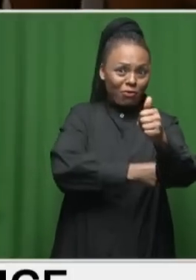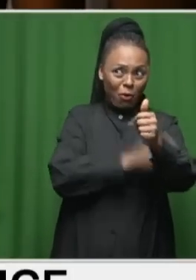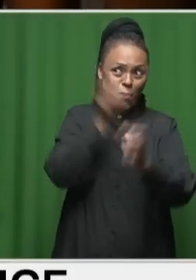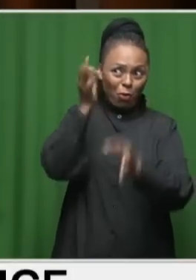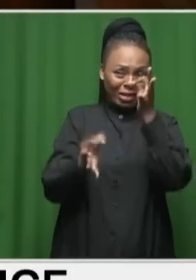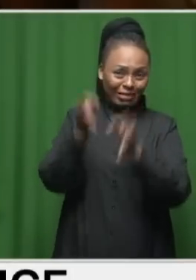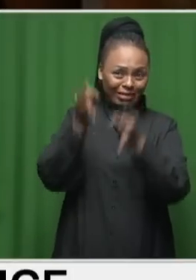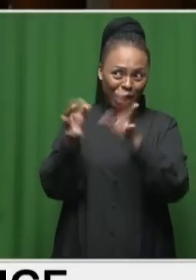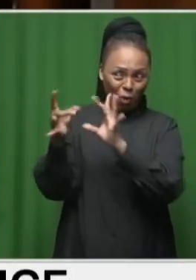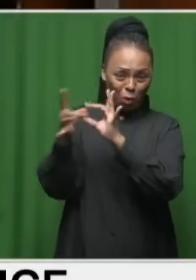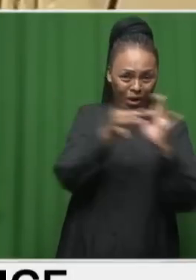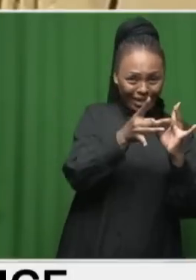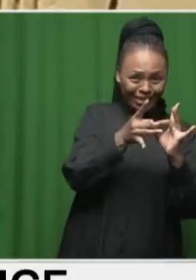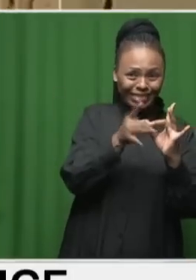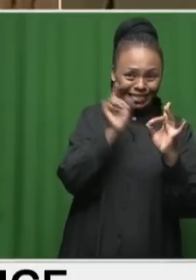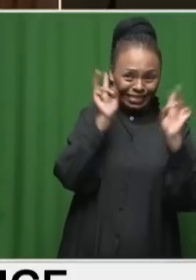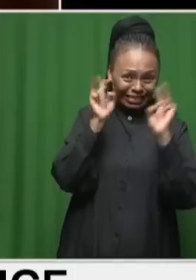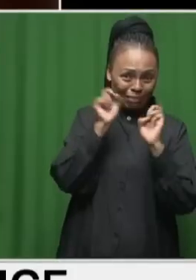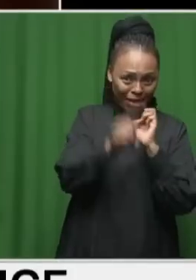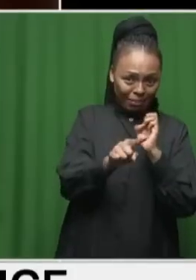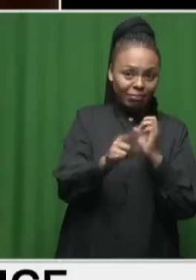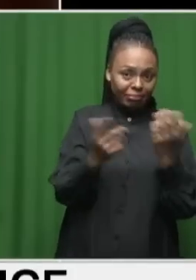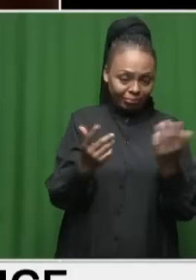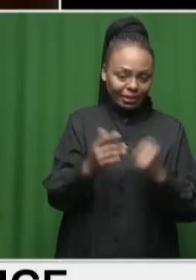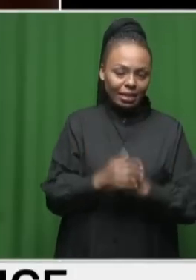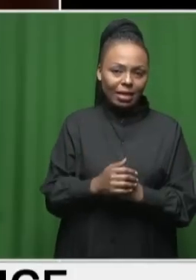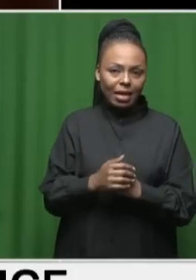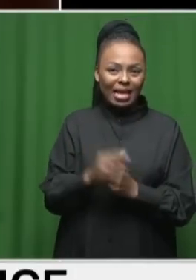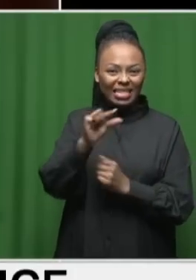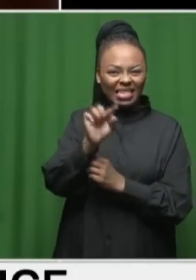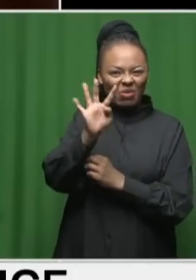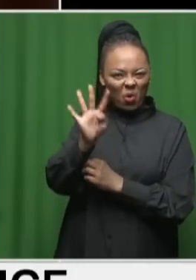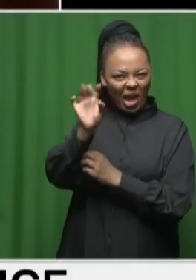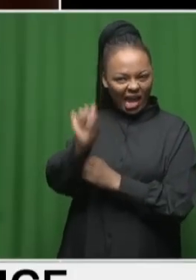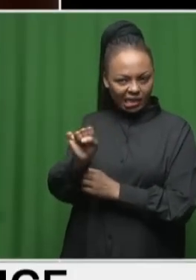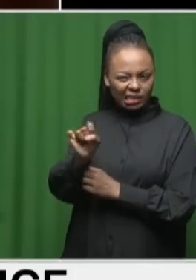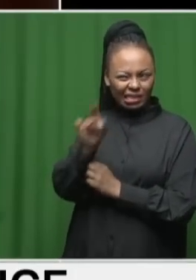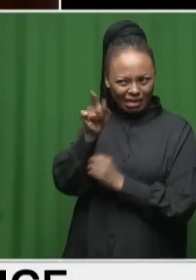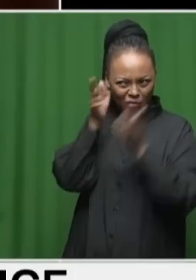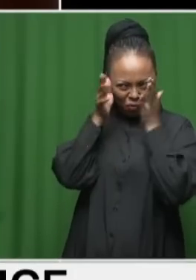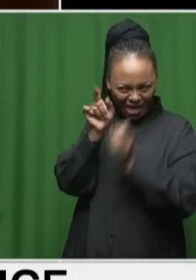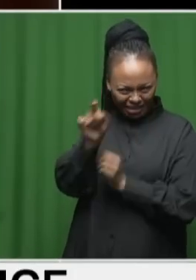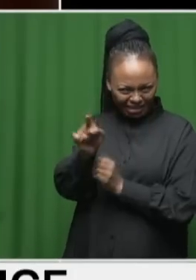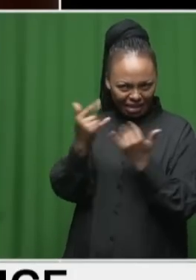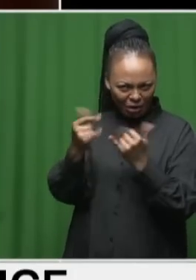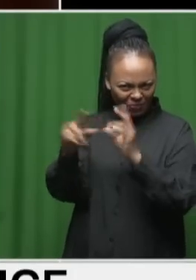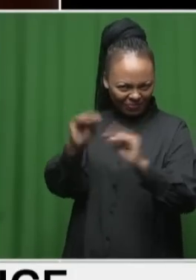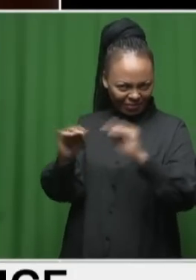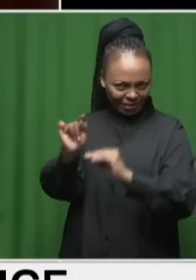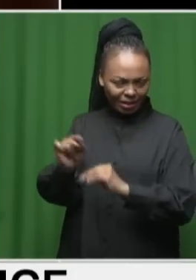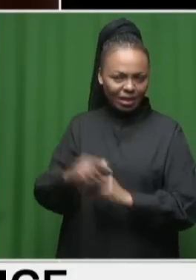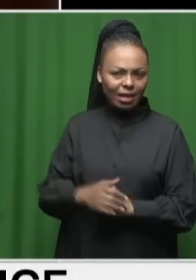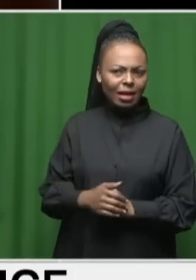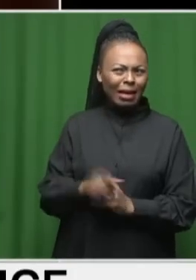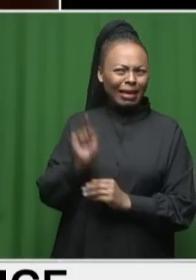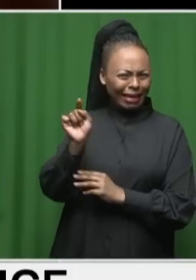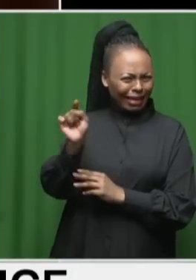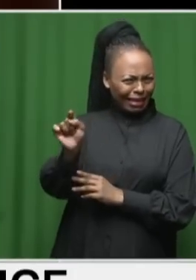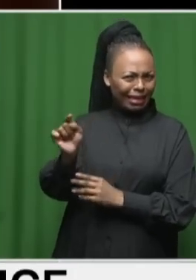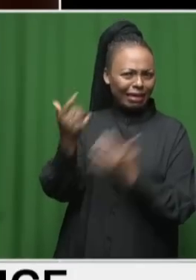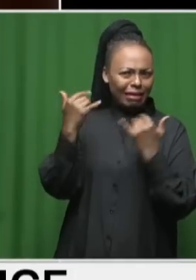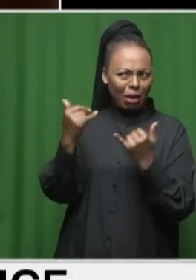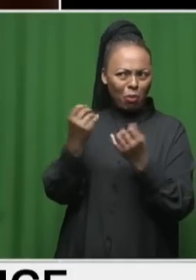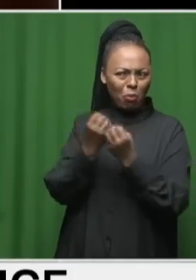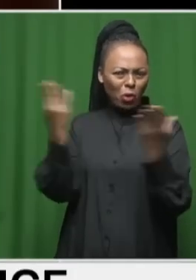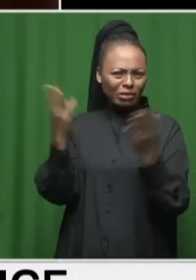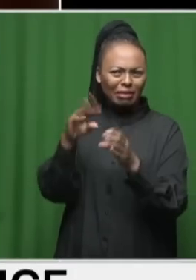politically connected behind this as well. But let's talk about G4S a little more. They are, they've run into